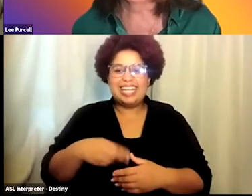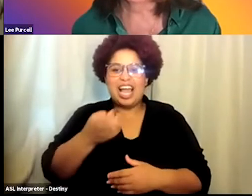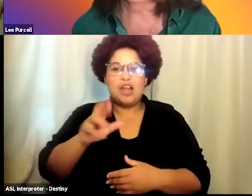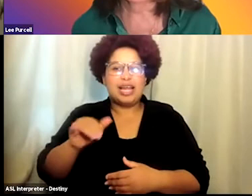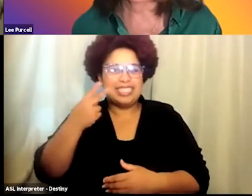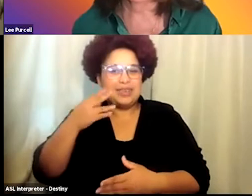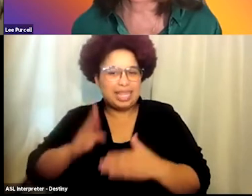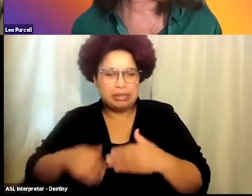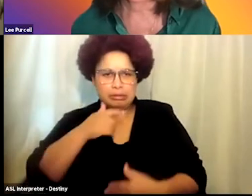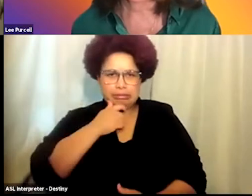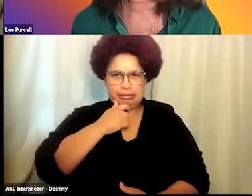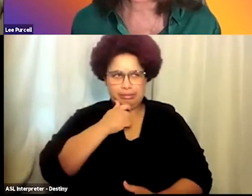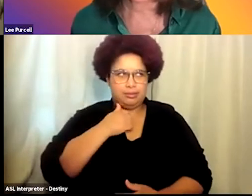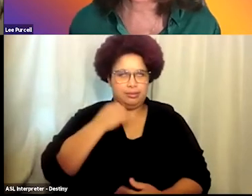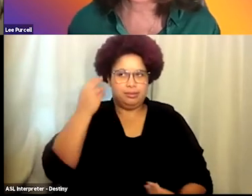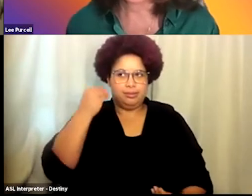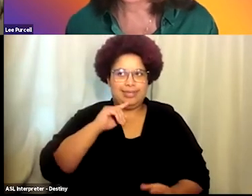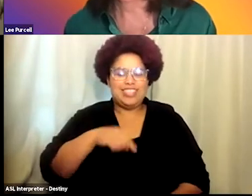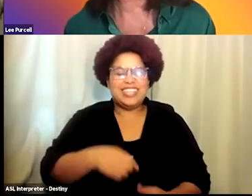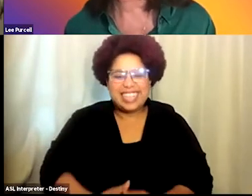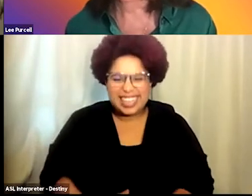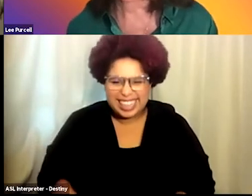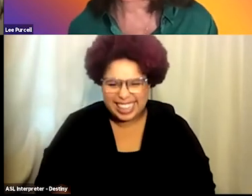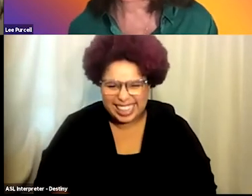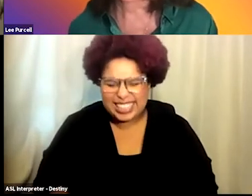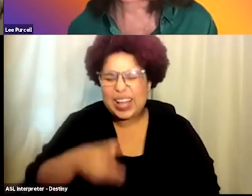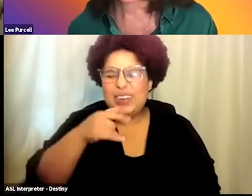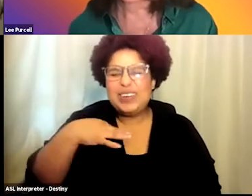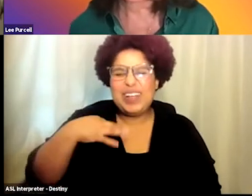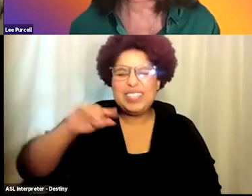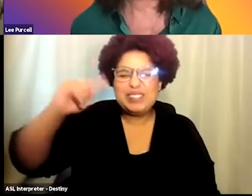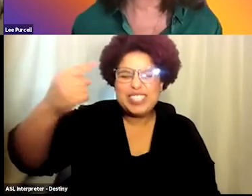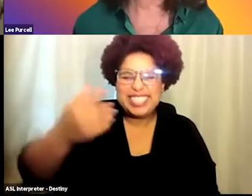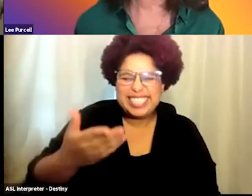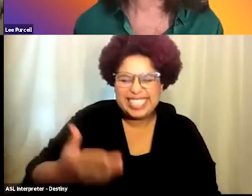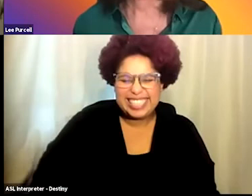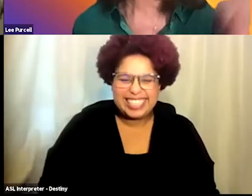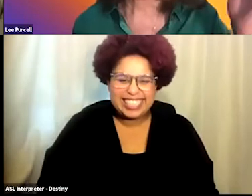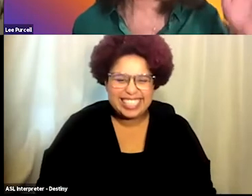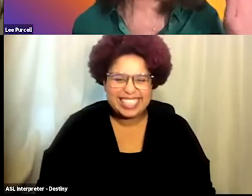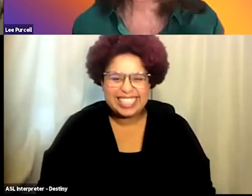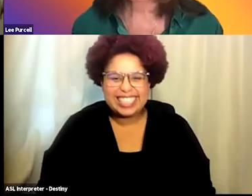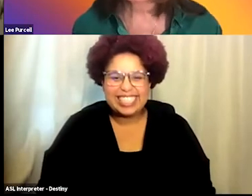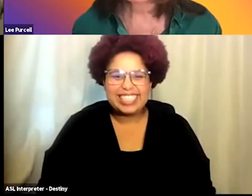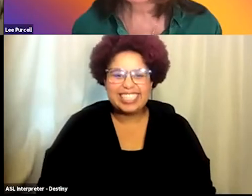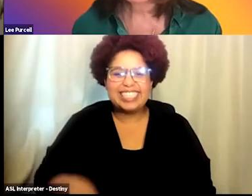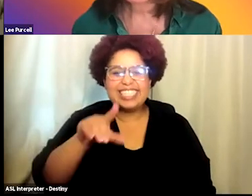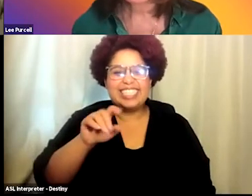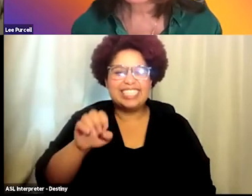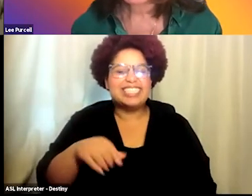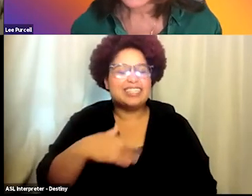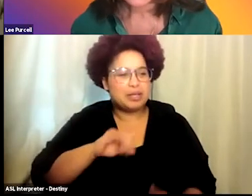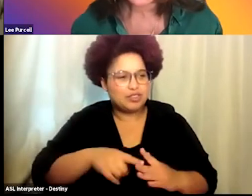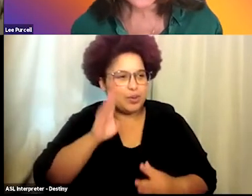going, wait a minute. So who wants to be first? I'll just say who wants to be first. I'll go first. Okay, go,